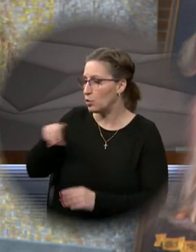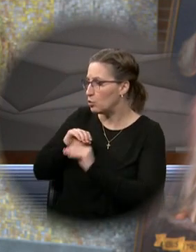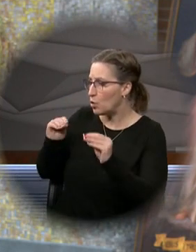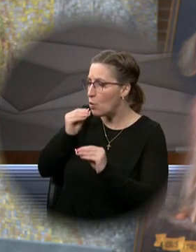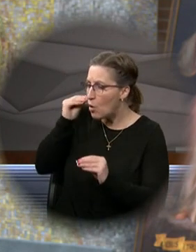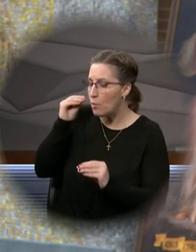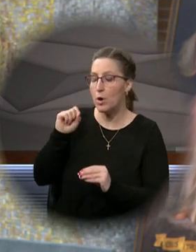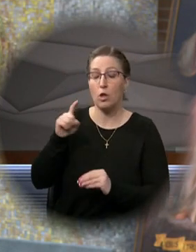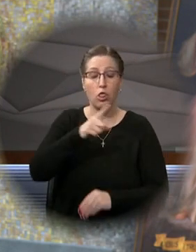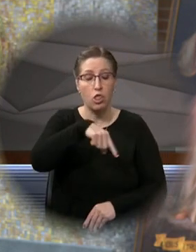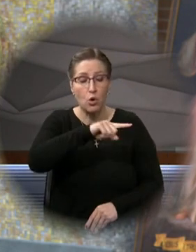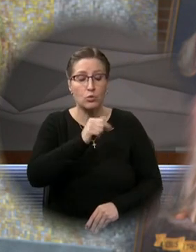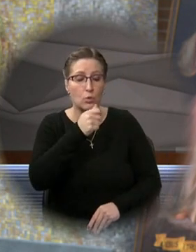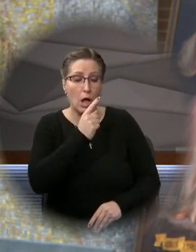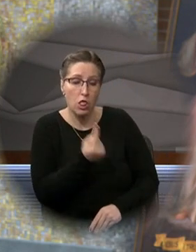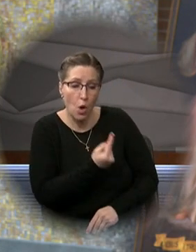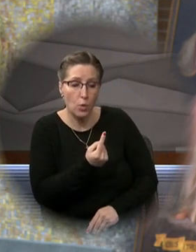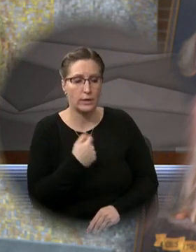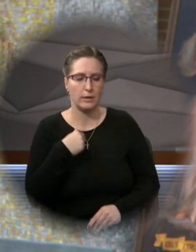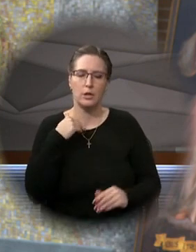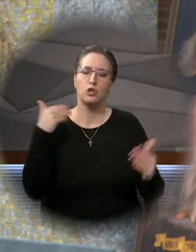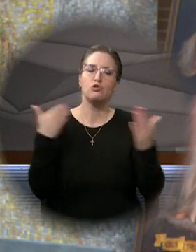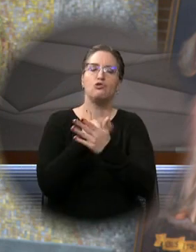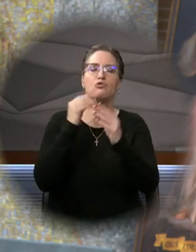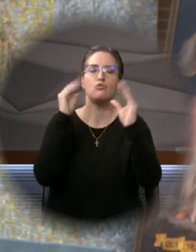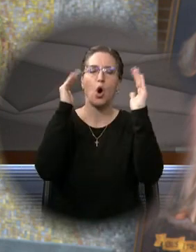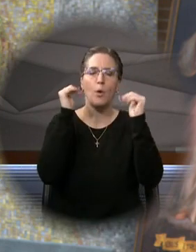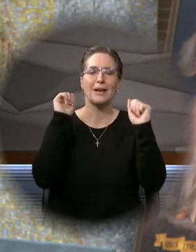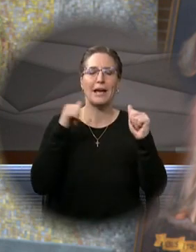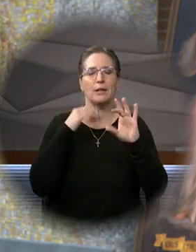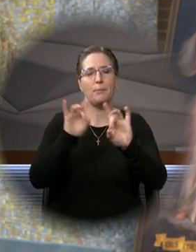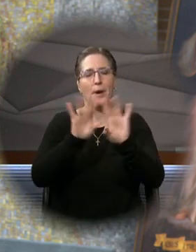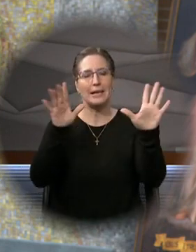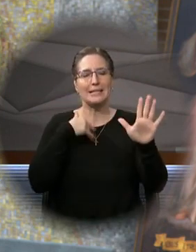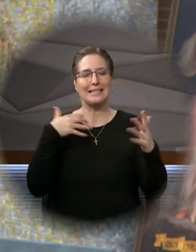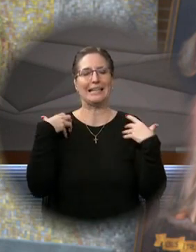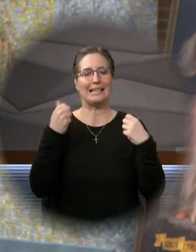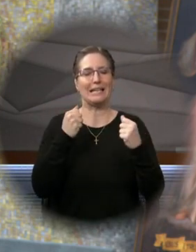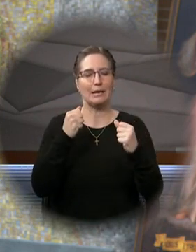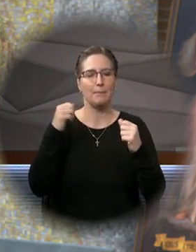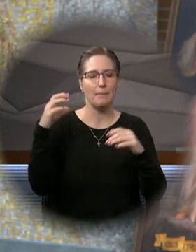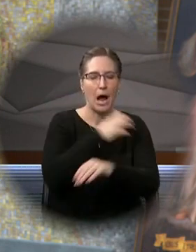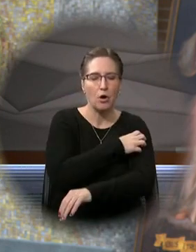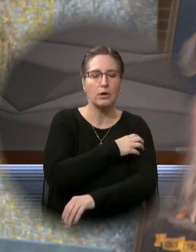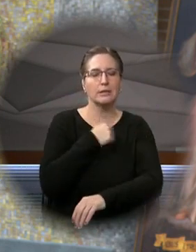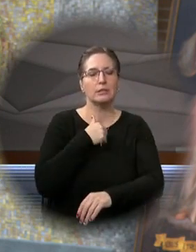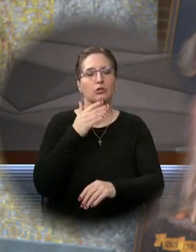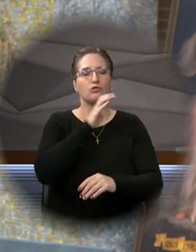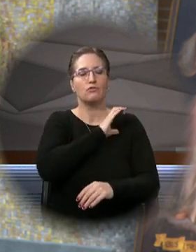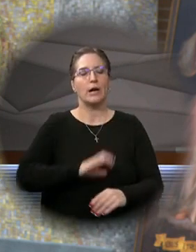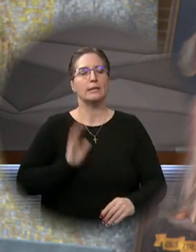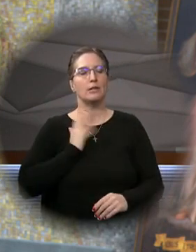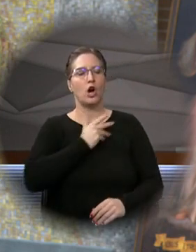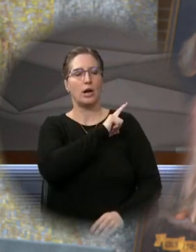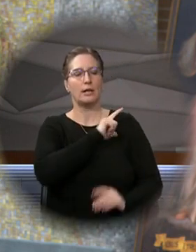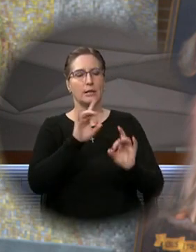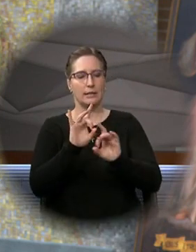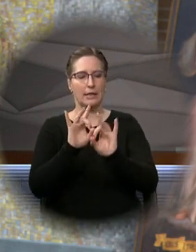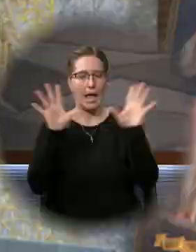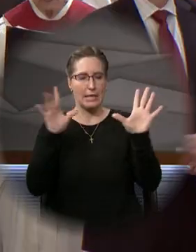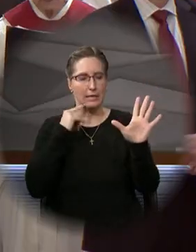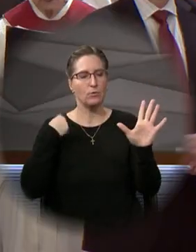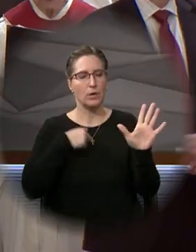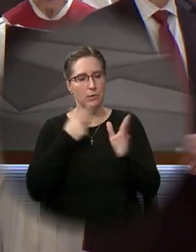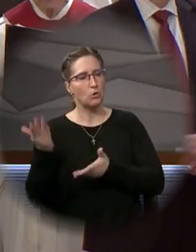the lonely, may have new hope in the brightness and healing power of the light of Christ, we pray to the